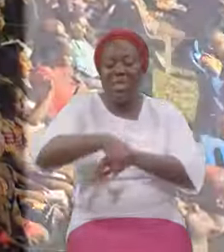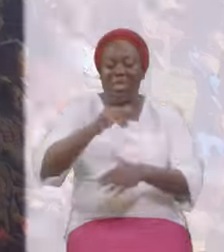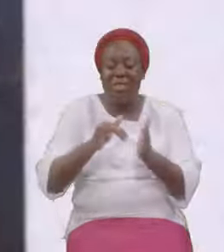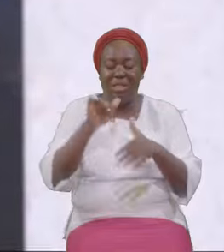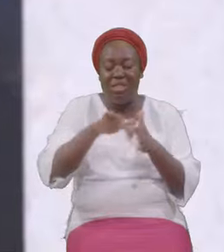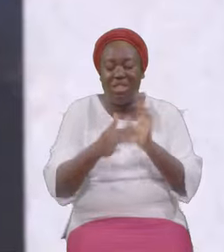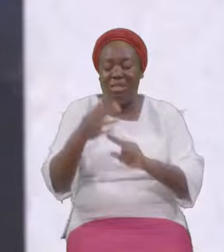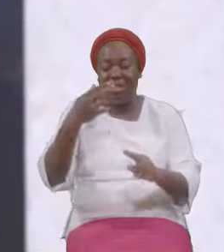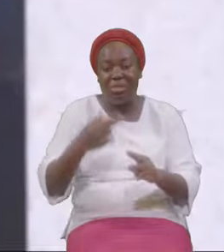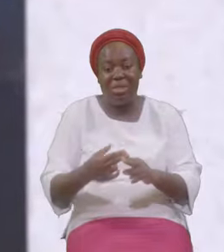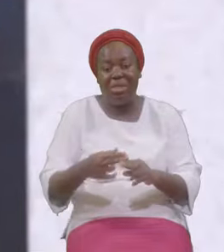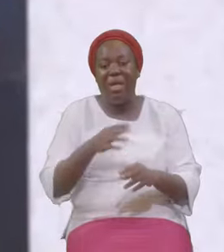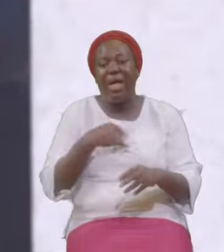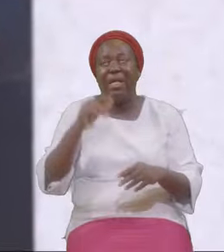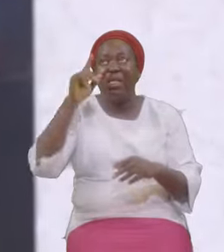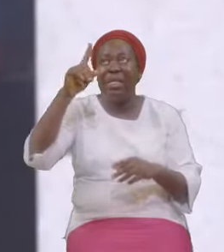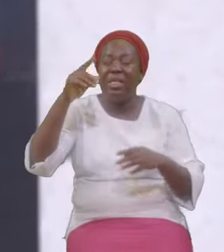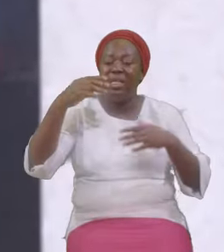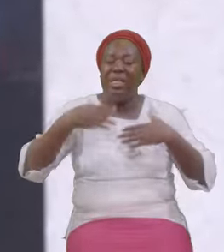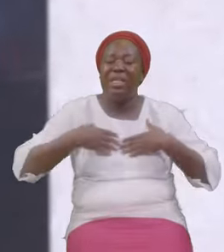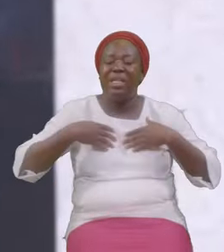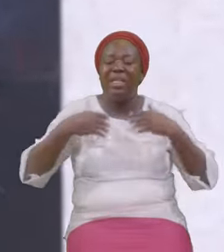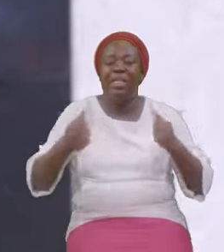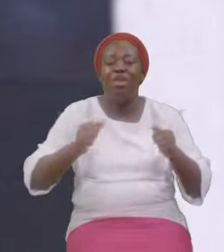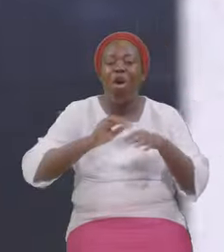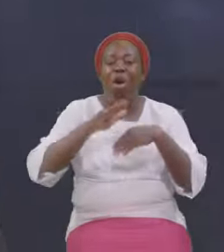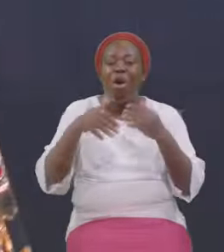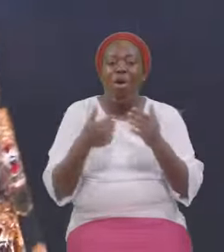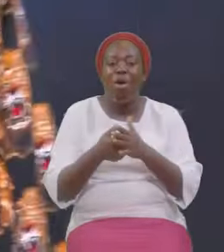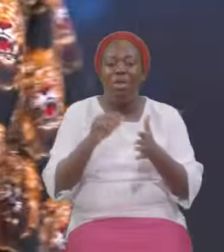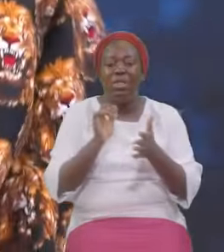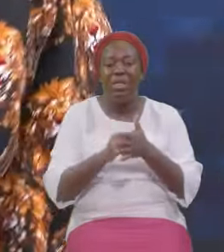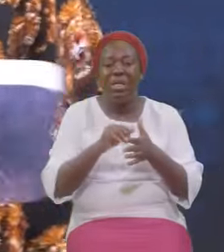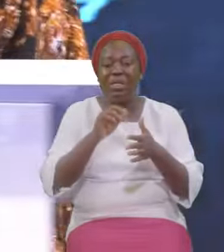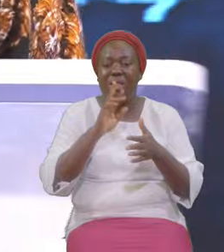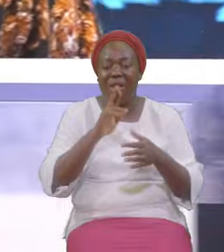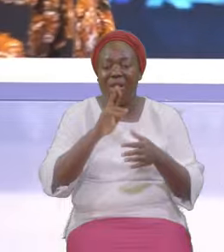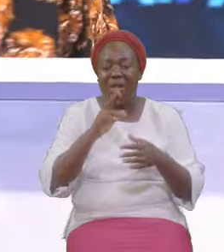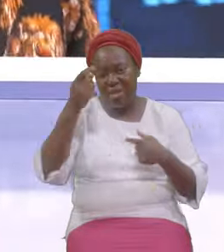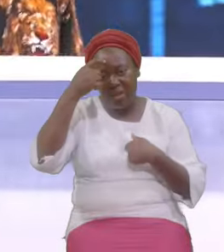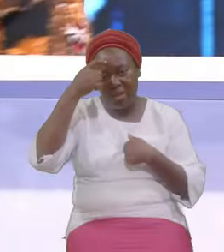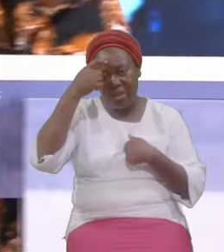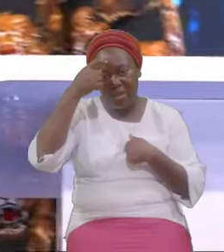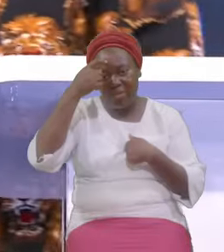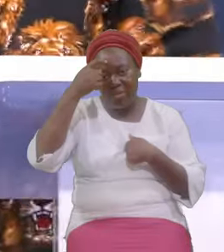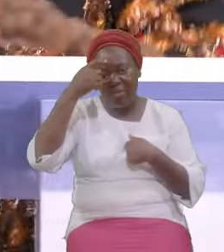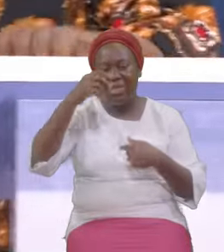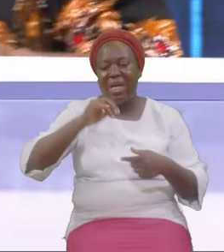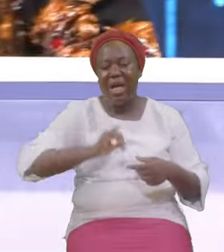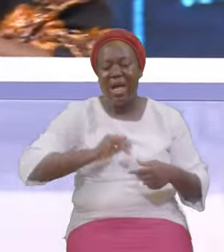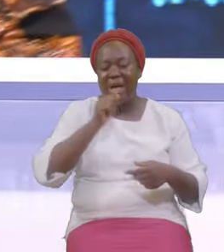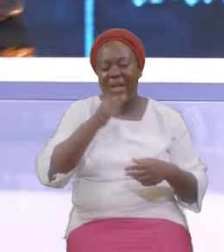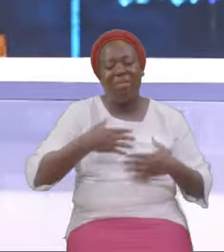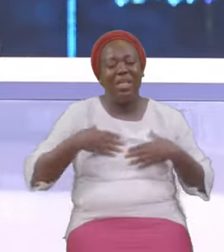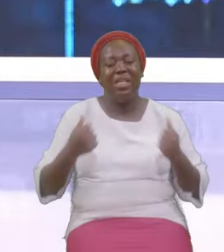And he healed all that were sick. I am healed tonight.